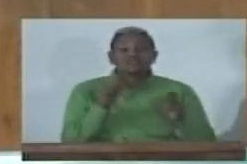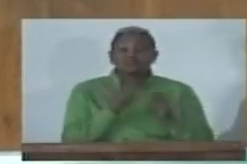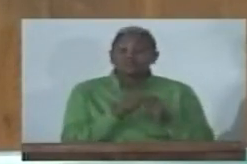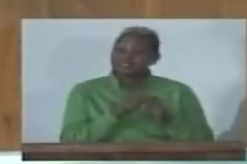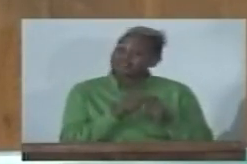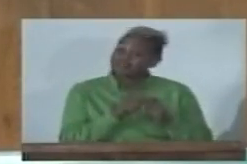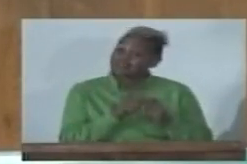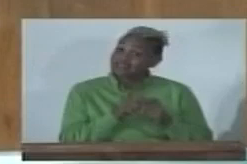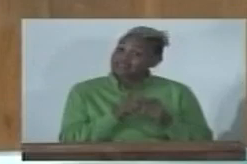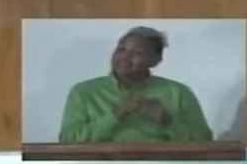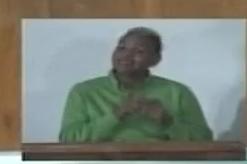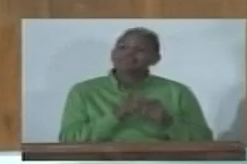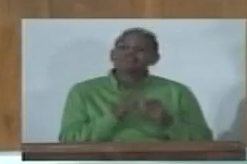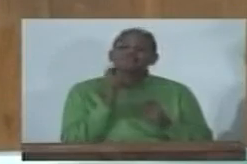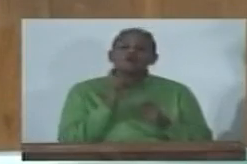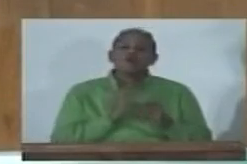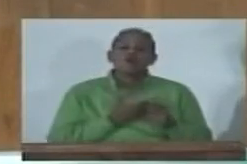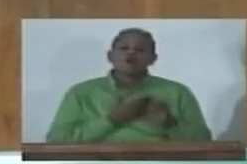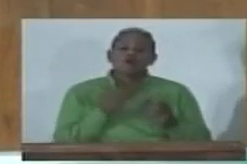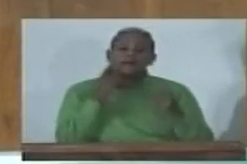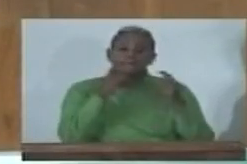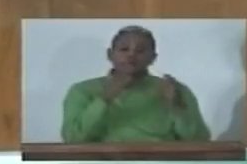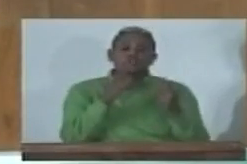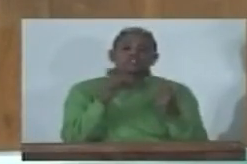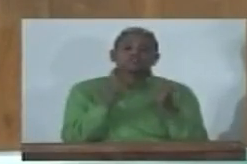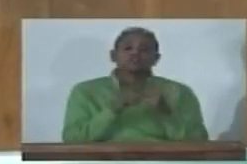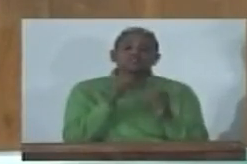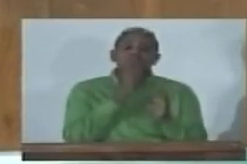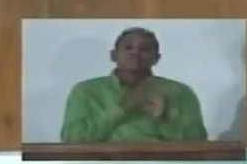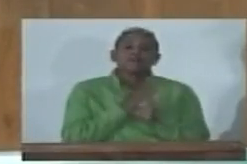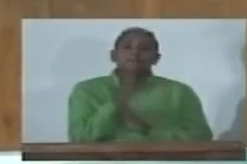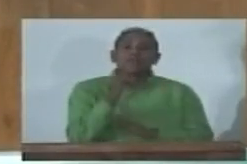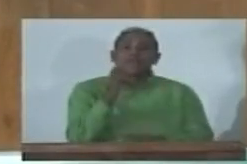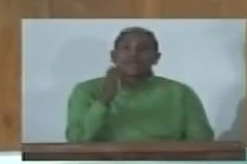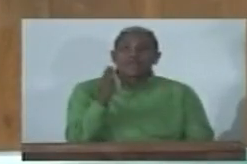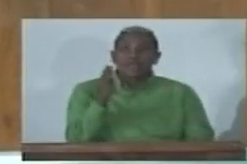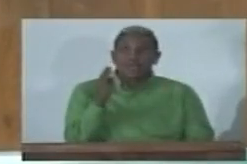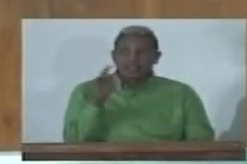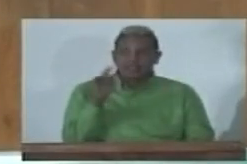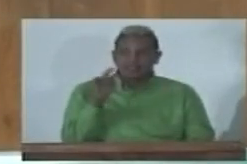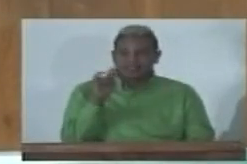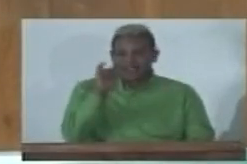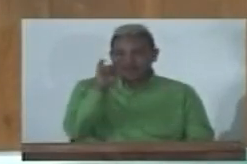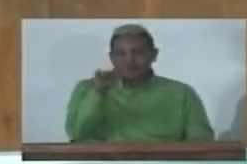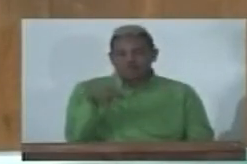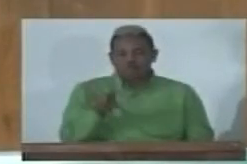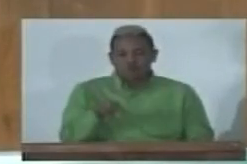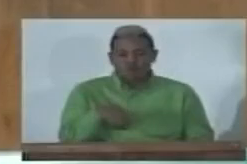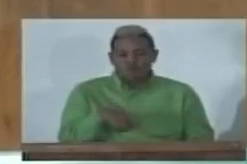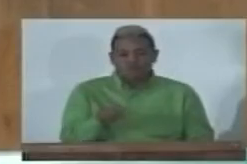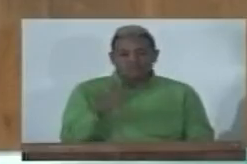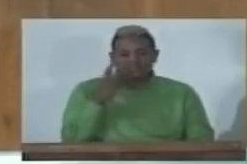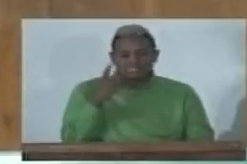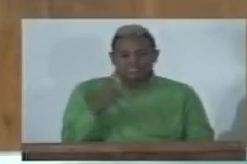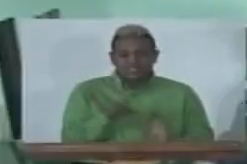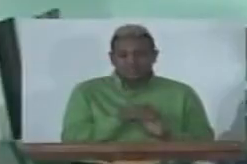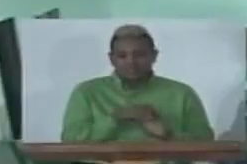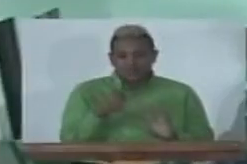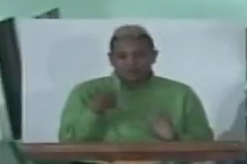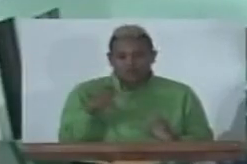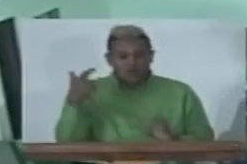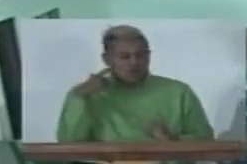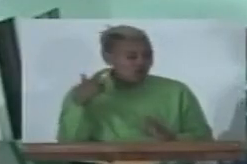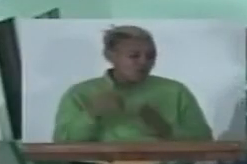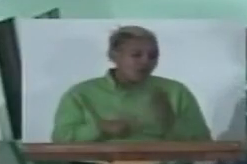to, but for our purpose, particularly the main thoroughfare to the airport. So we have seen the videos, we have heard what has